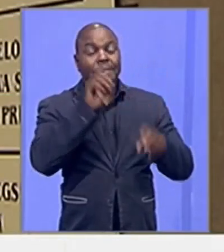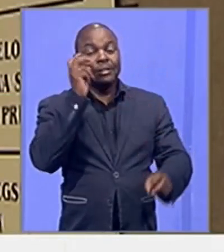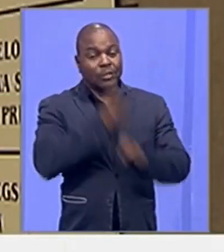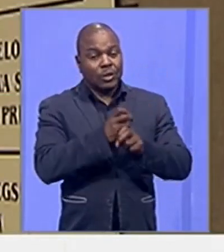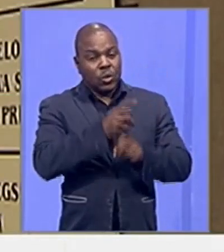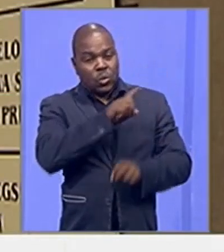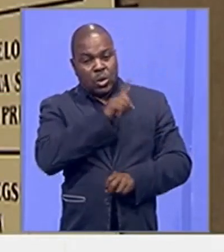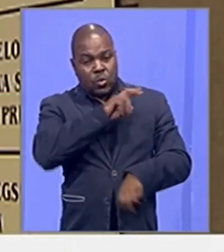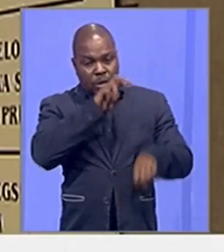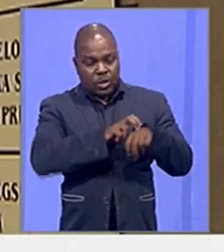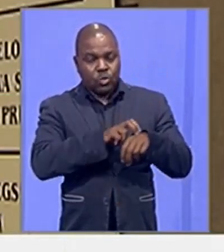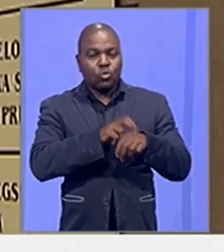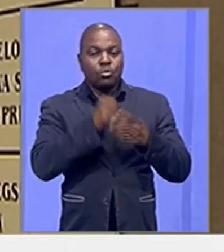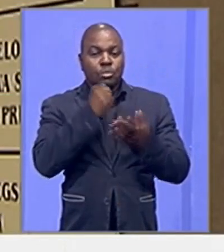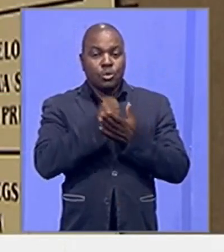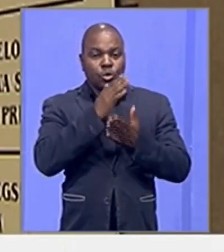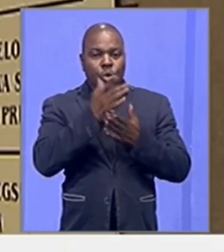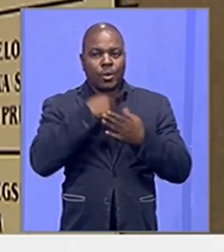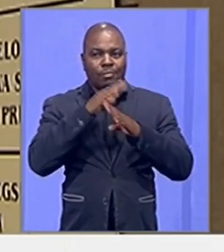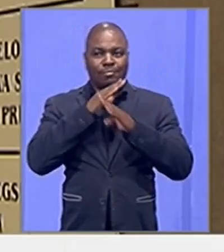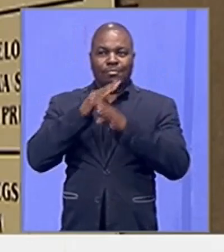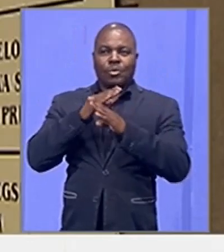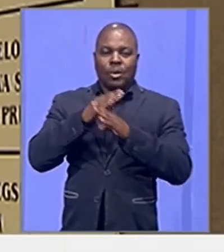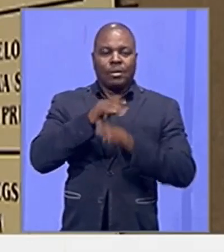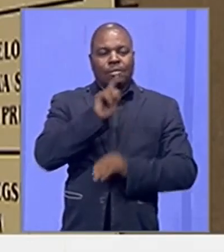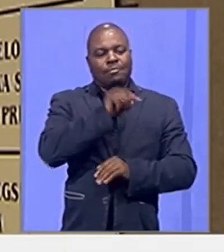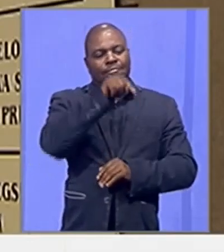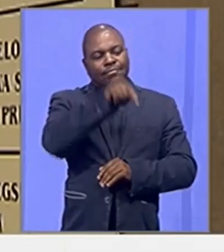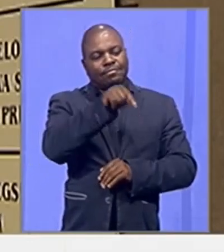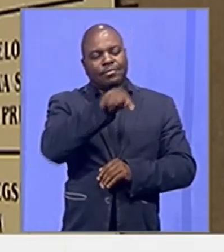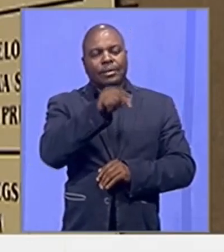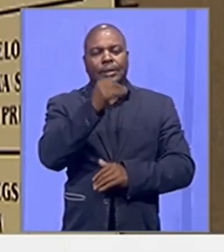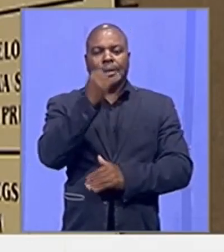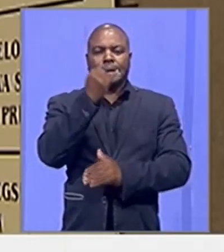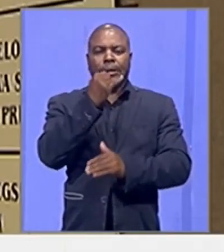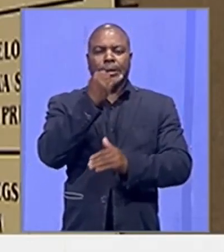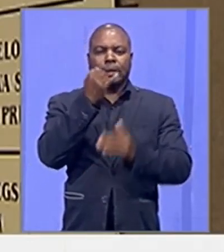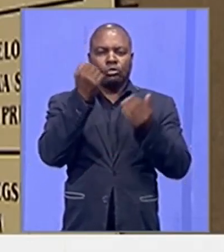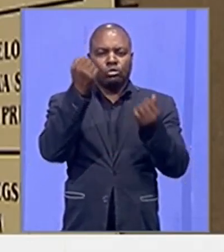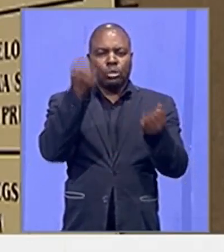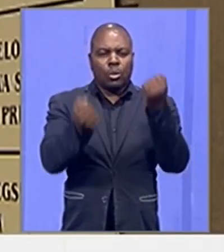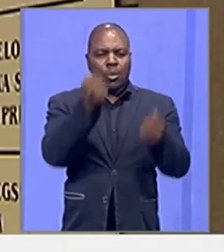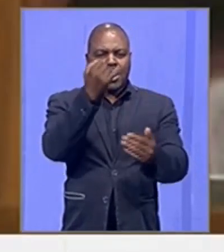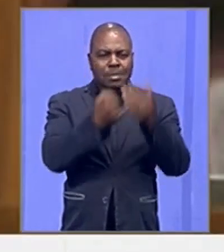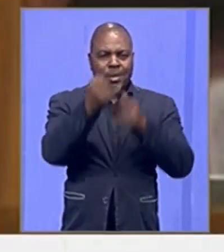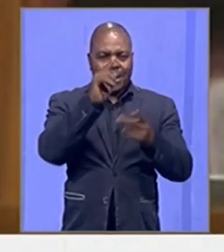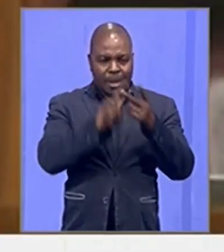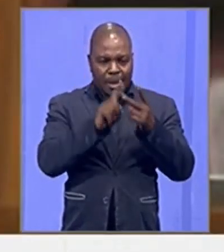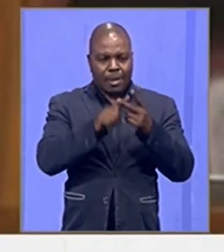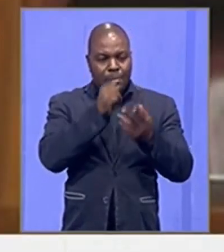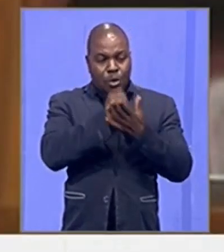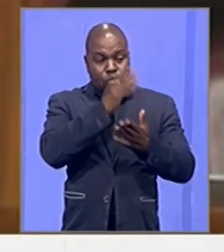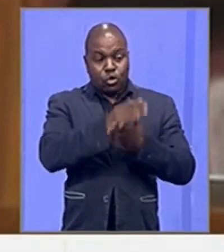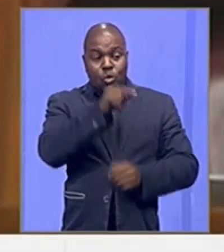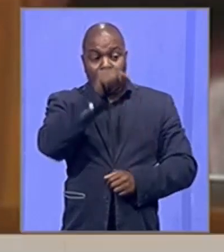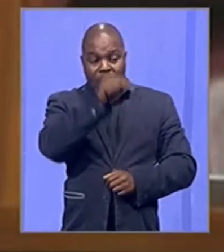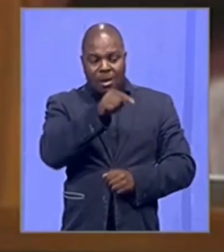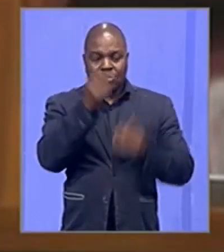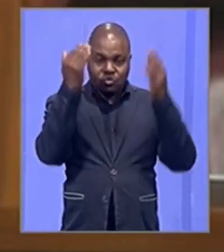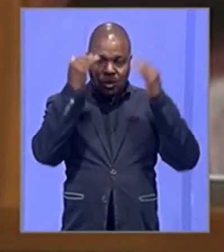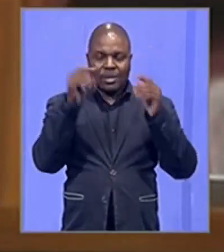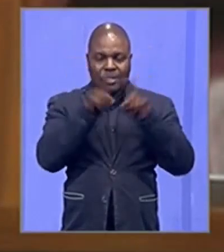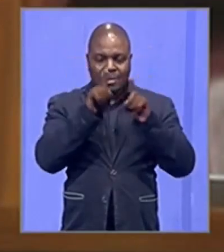both defend judicial independence but also hold judges accountable. Thili o re boitshwaro